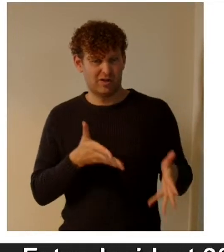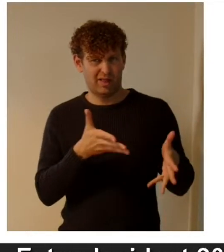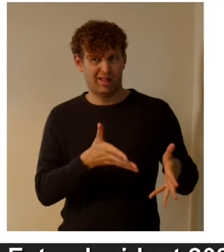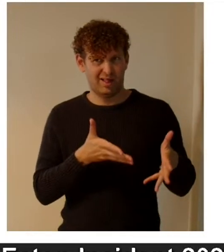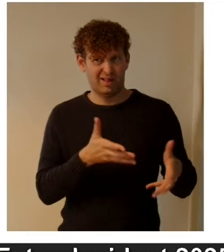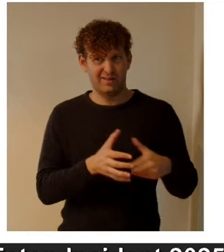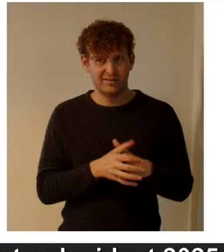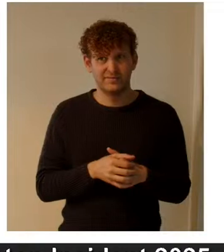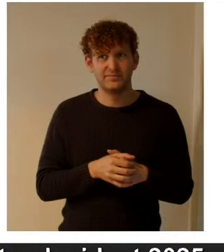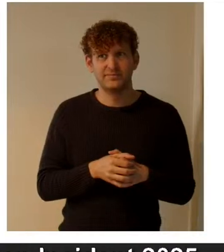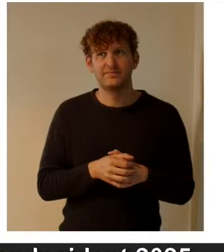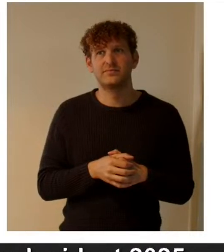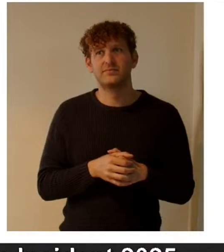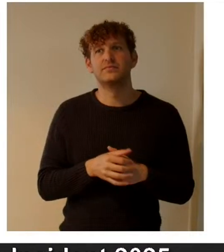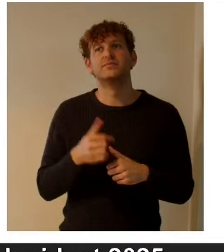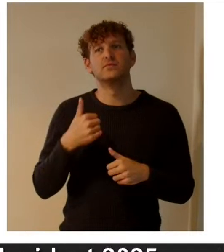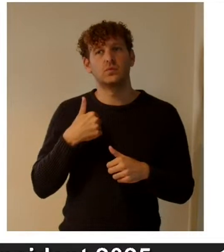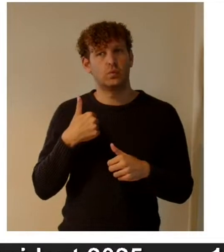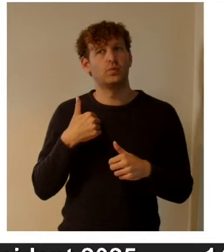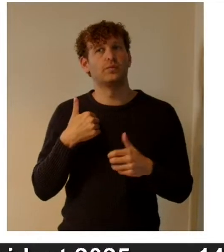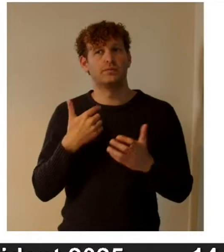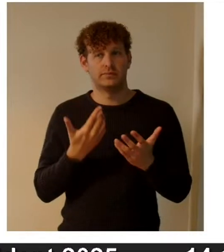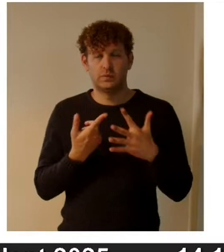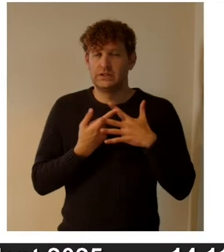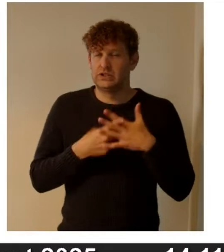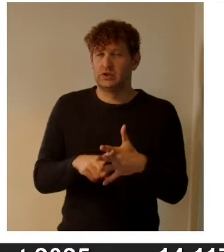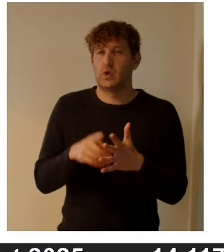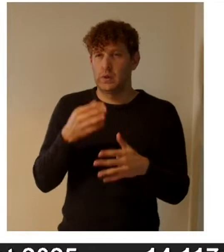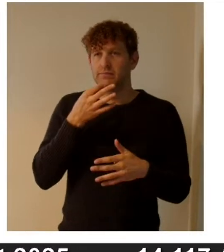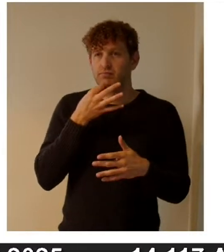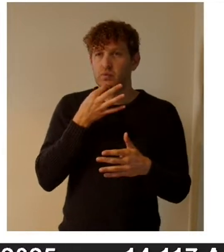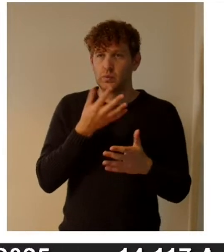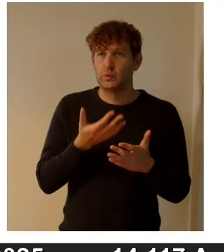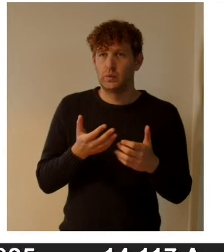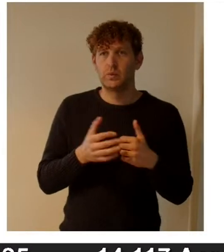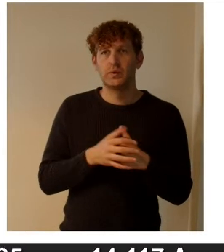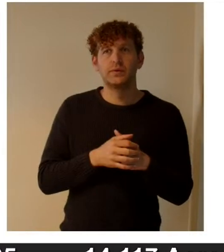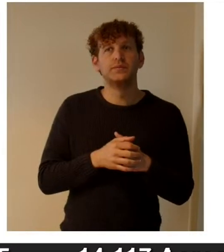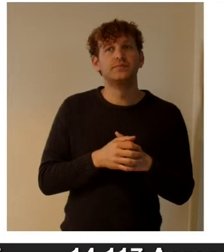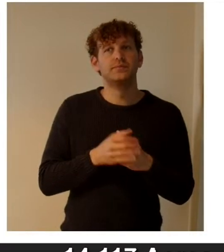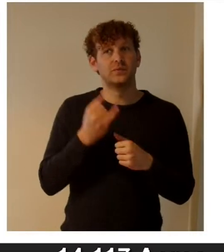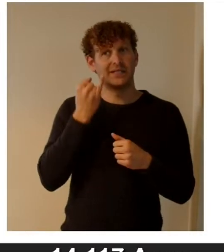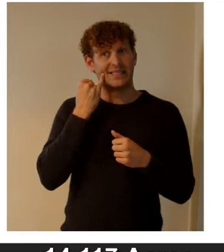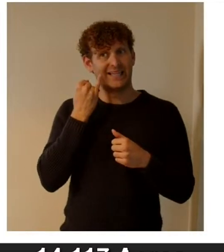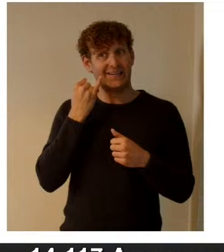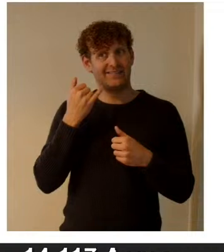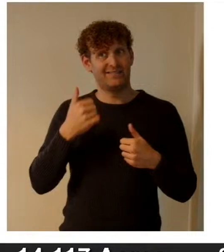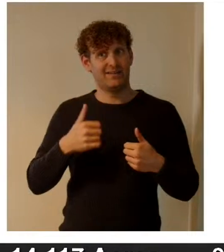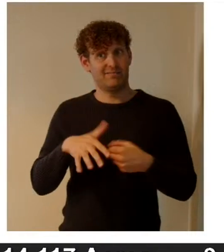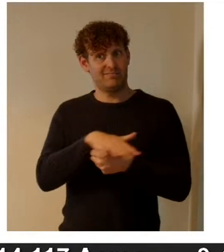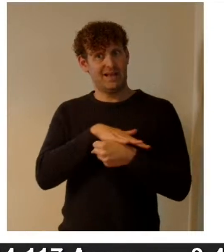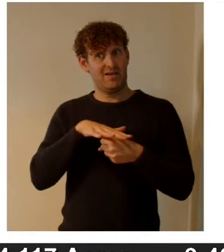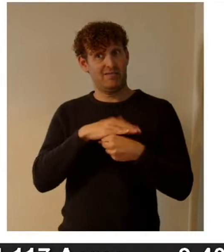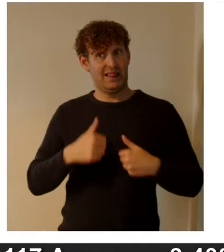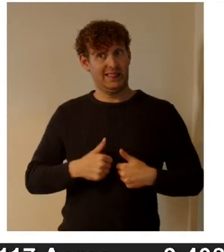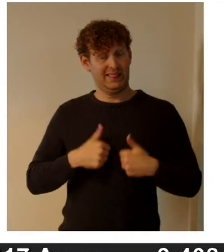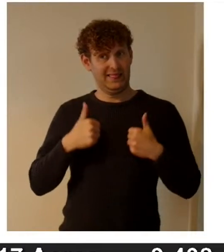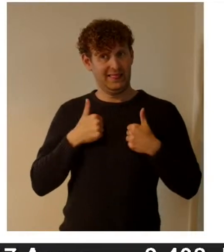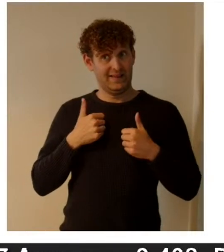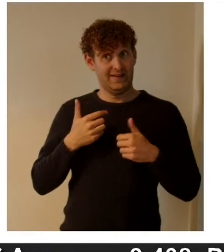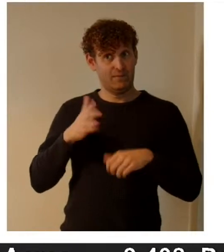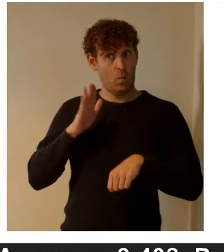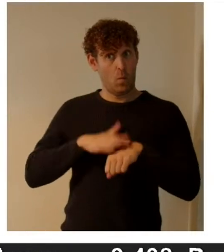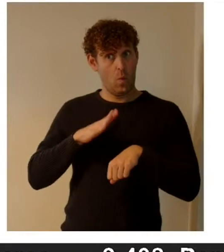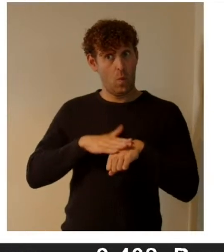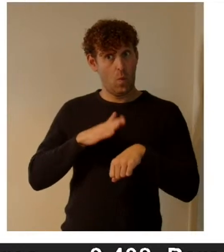start up soon? And I mentioned that earlier. For those of you that are in the warning areas, that you will see twice a week pickups commencing this week. And